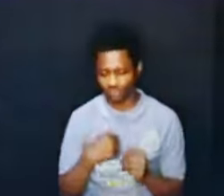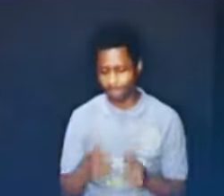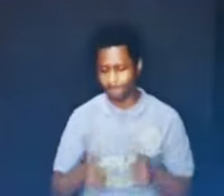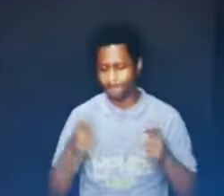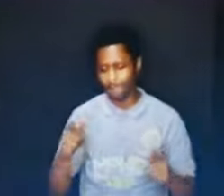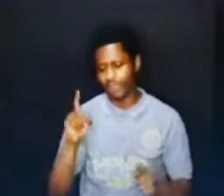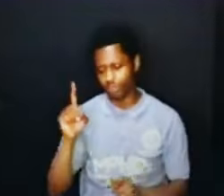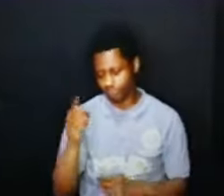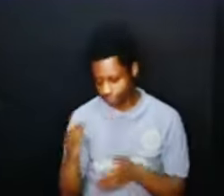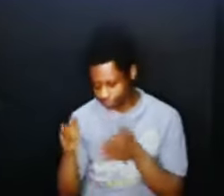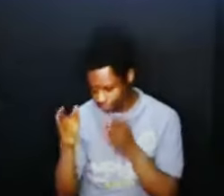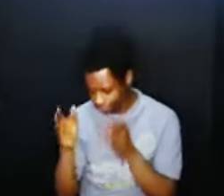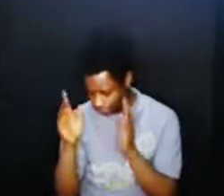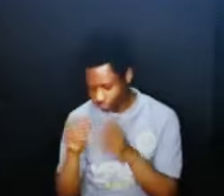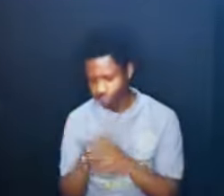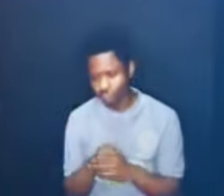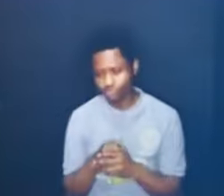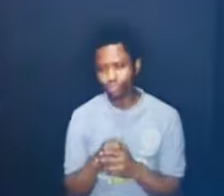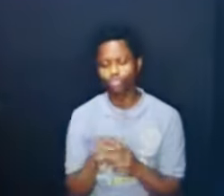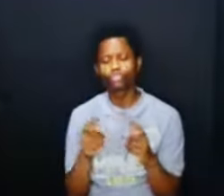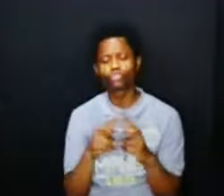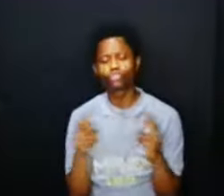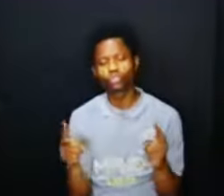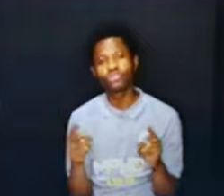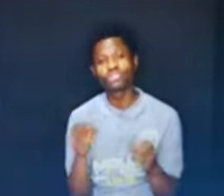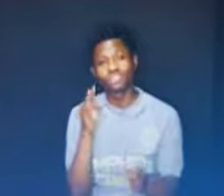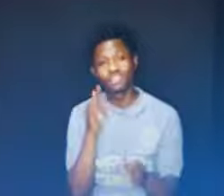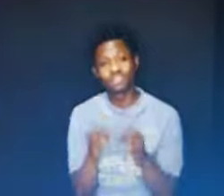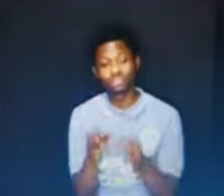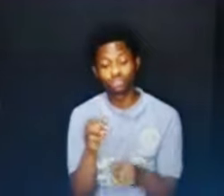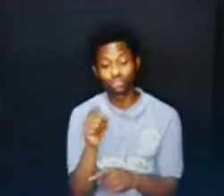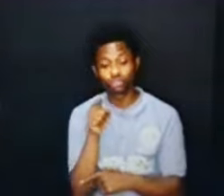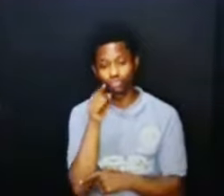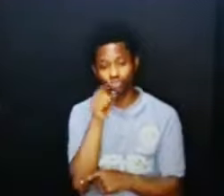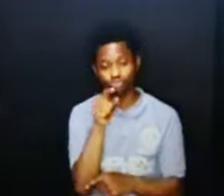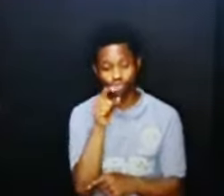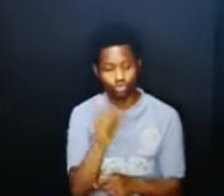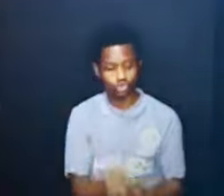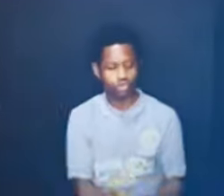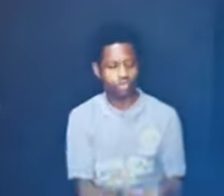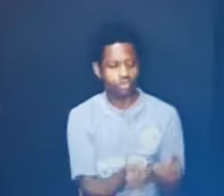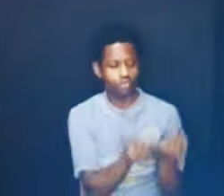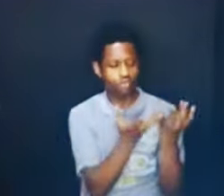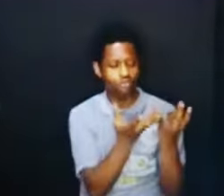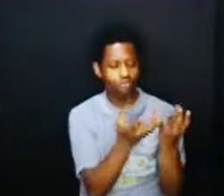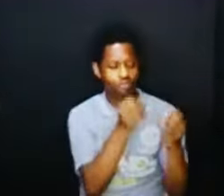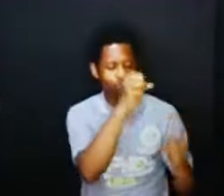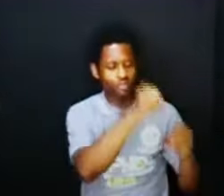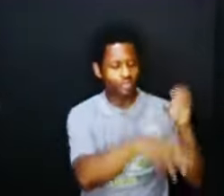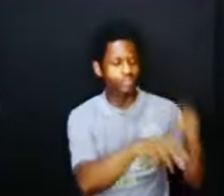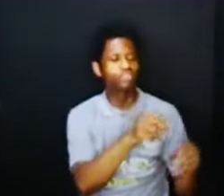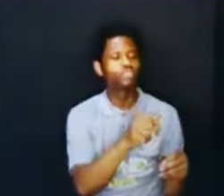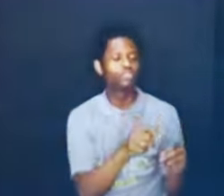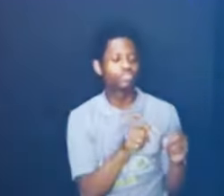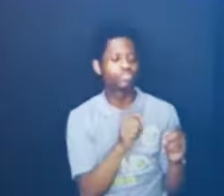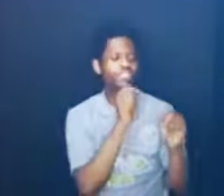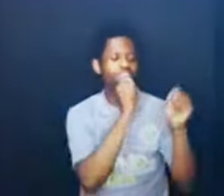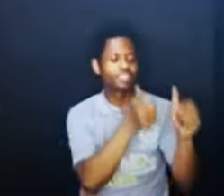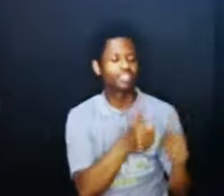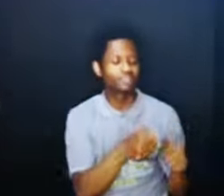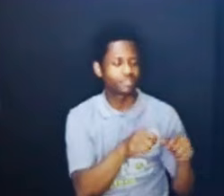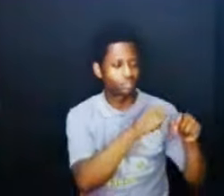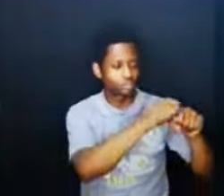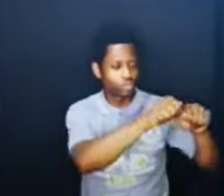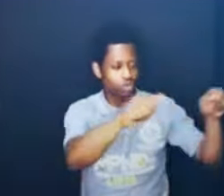Afi mumie hwe ne kese pa. Therefore, if you are offering your gift at the altar and then